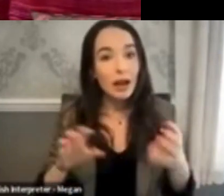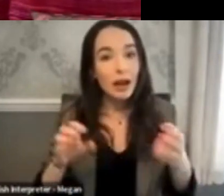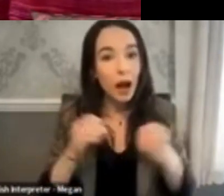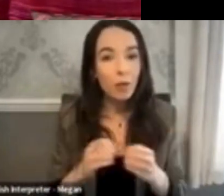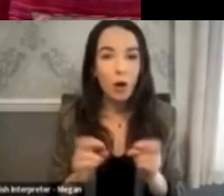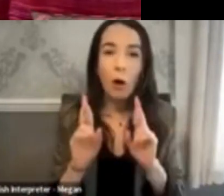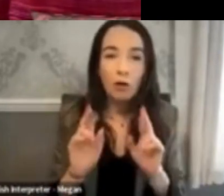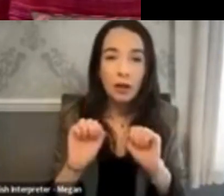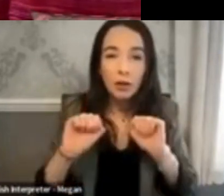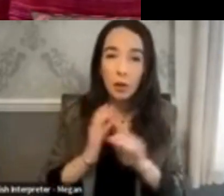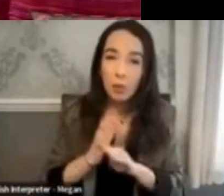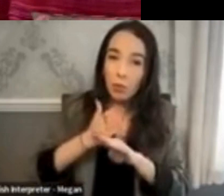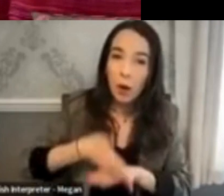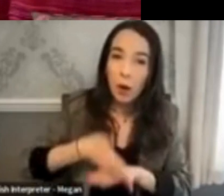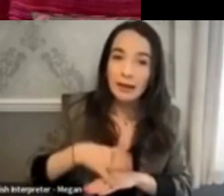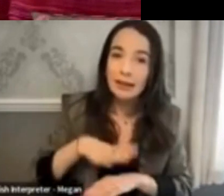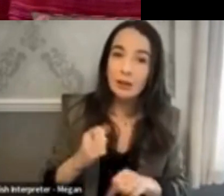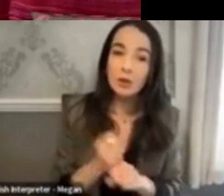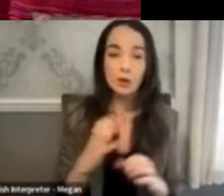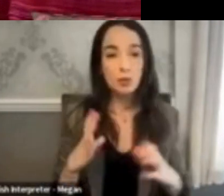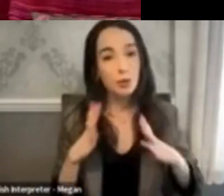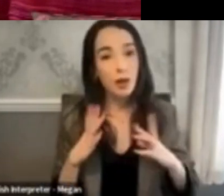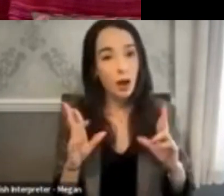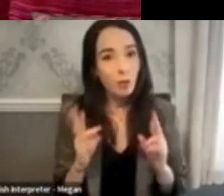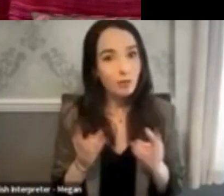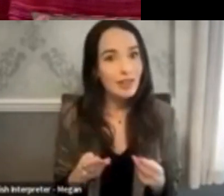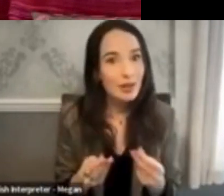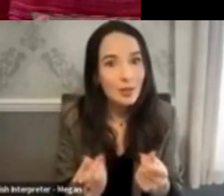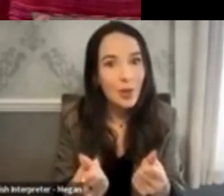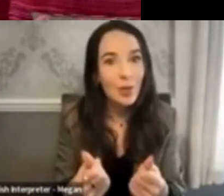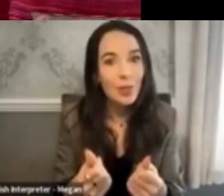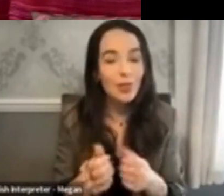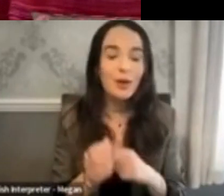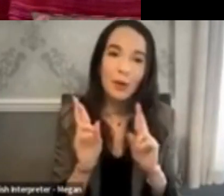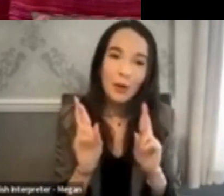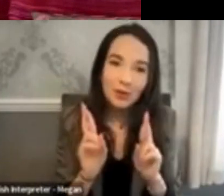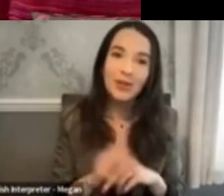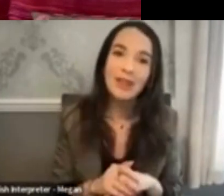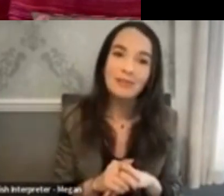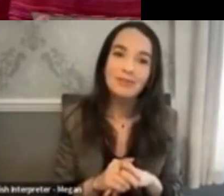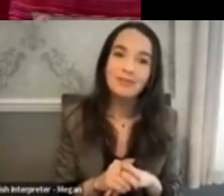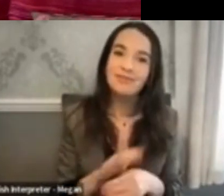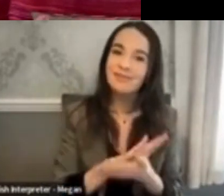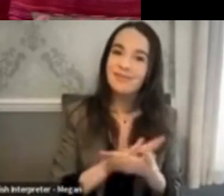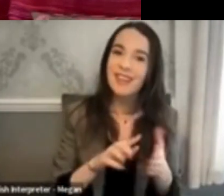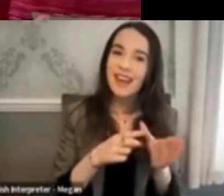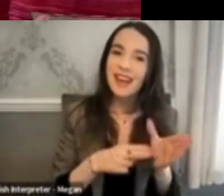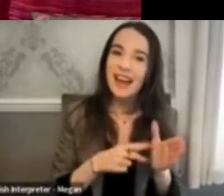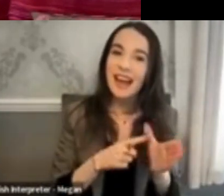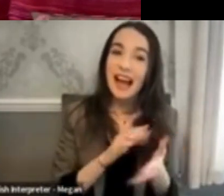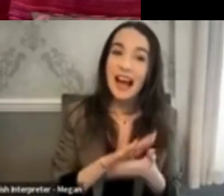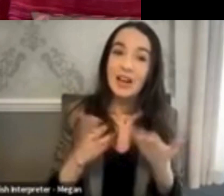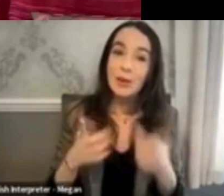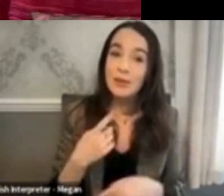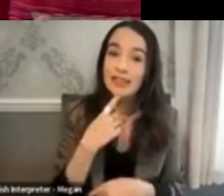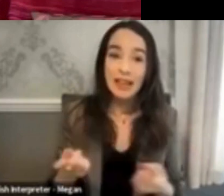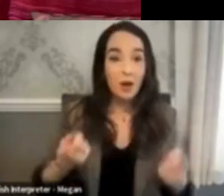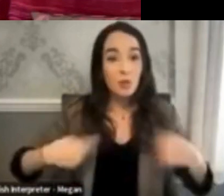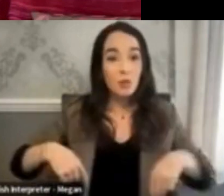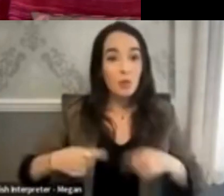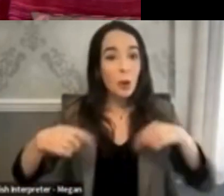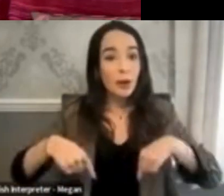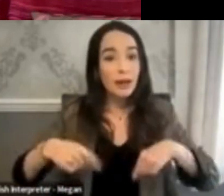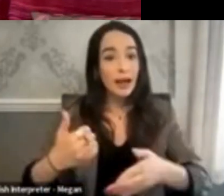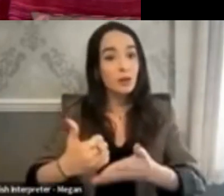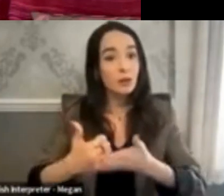prepare for that goes smoothly. And as Hannah has said, we're here to help. So please do reach out